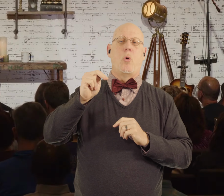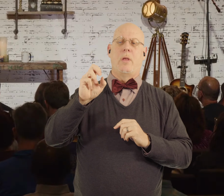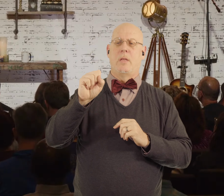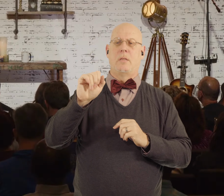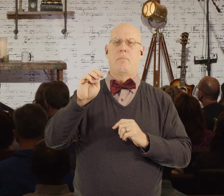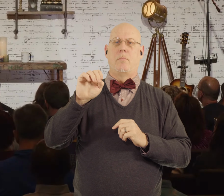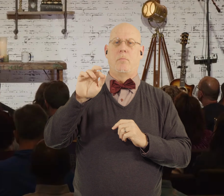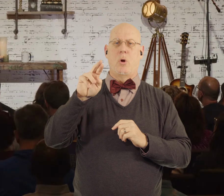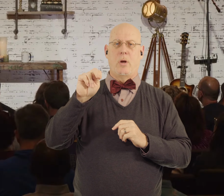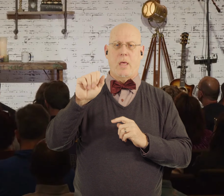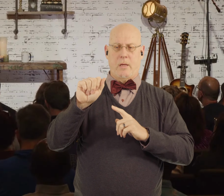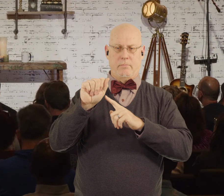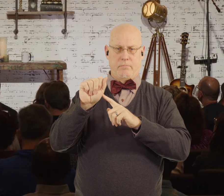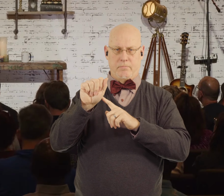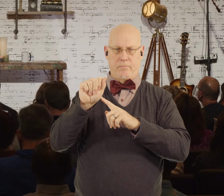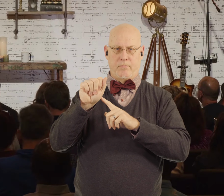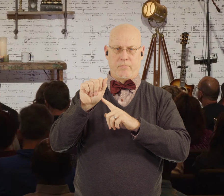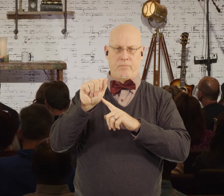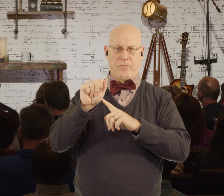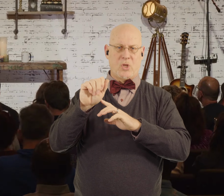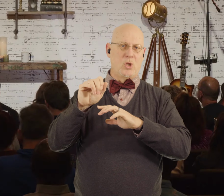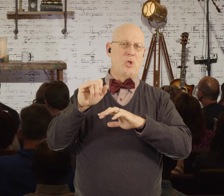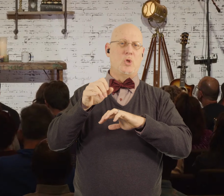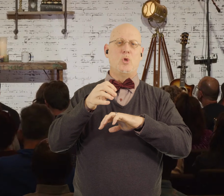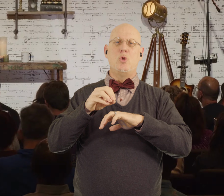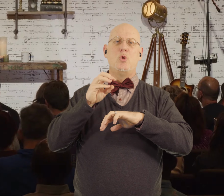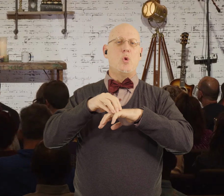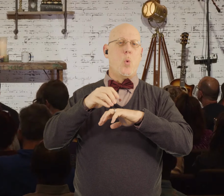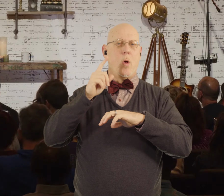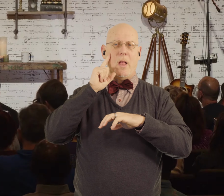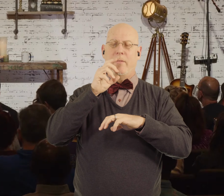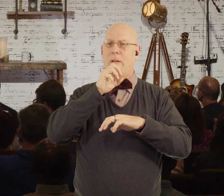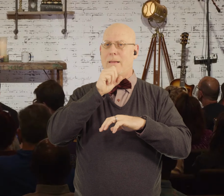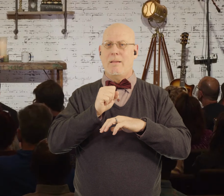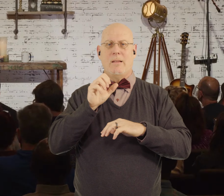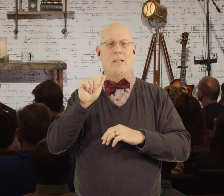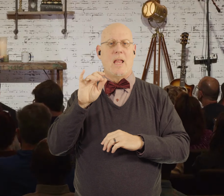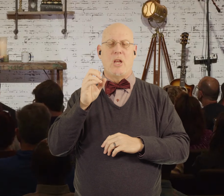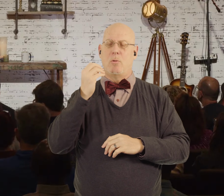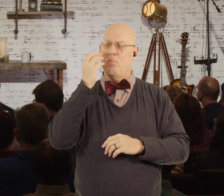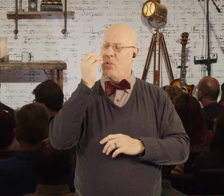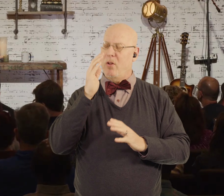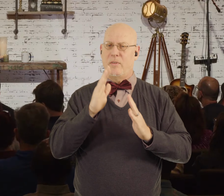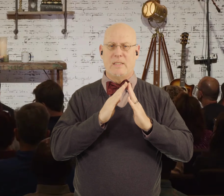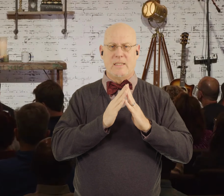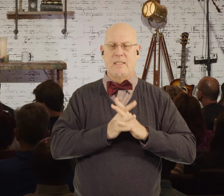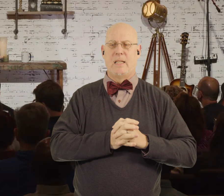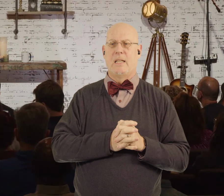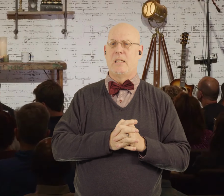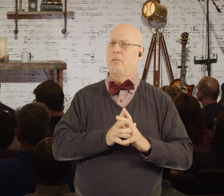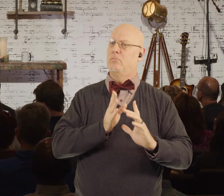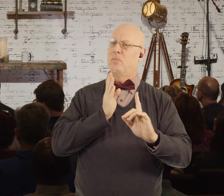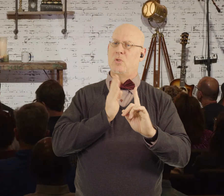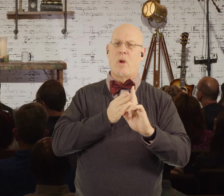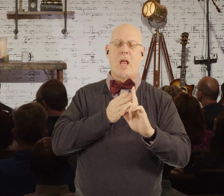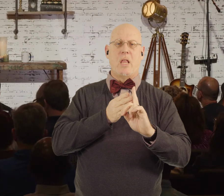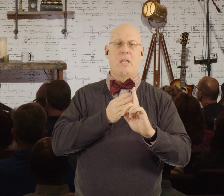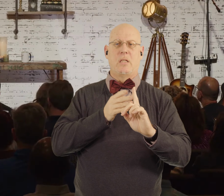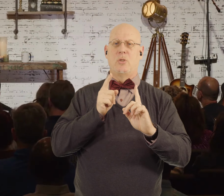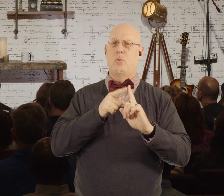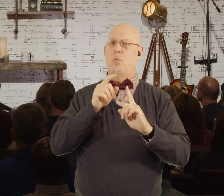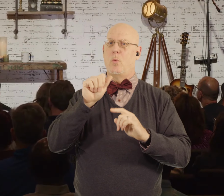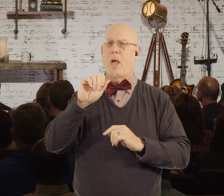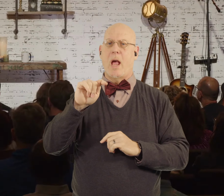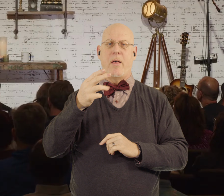60 miles to the north to the city of Smyrna, this jewel of ancient Asia, beautiful city,